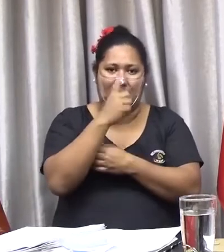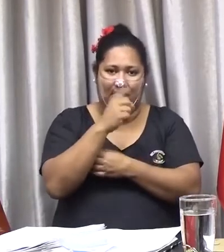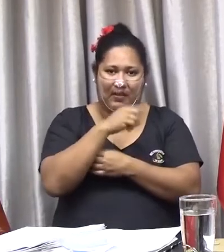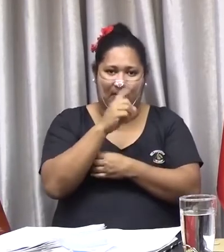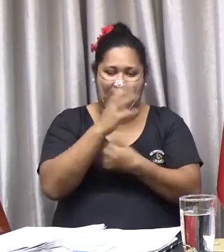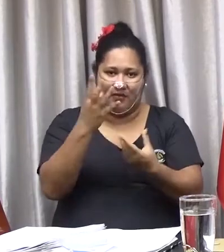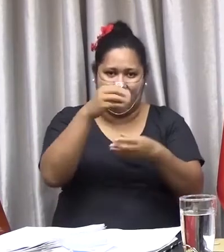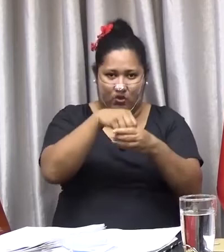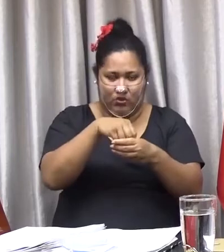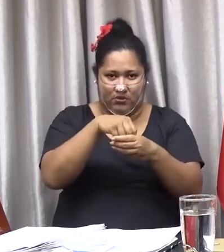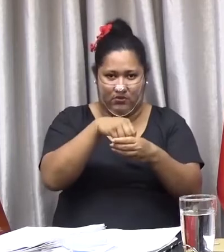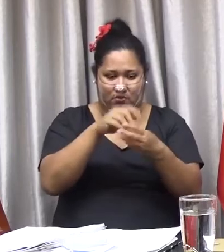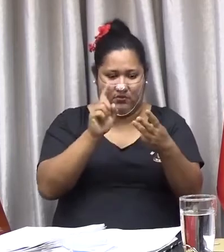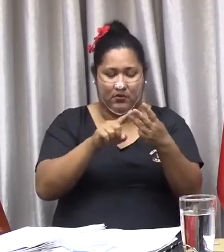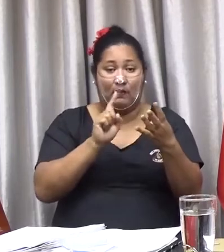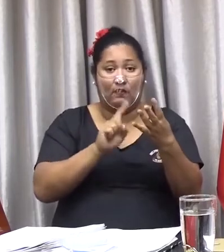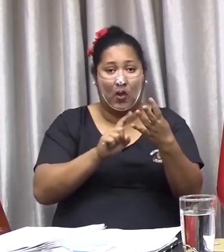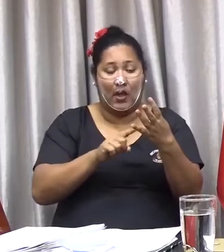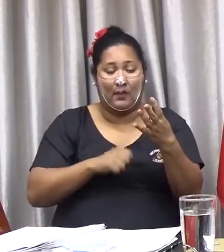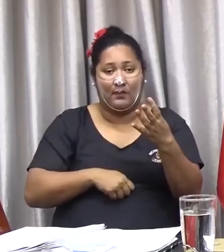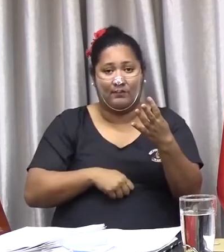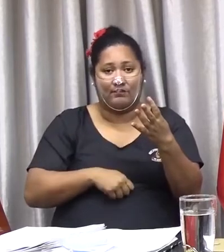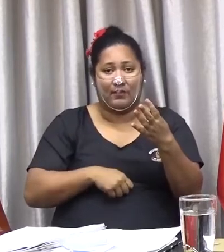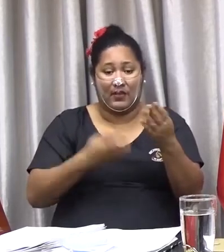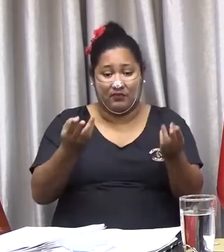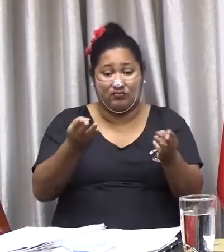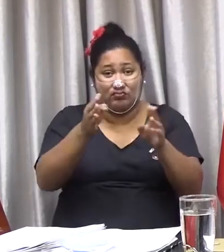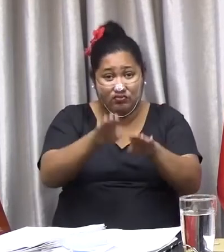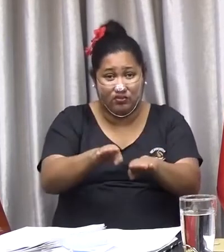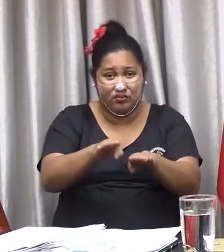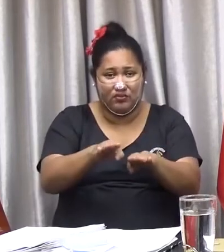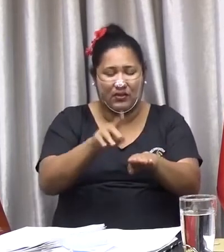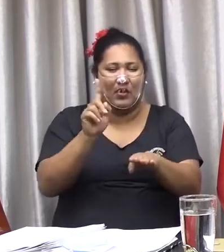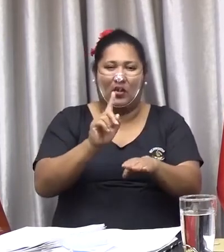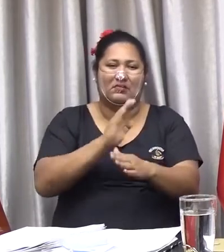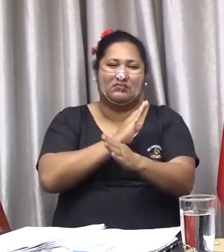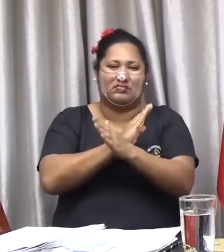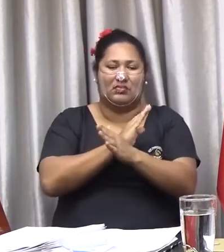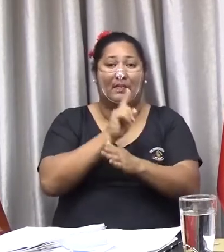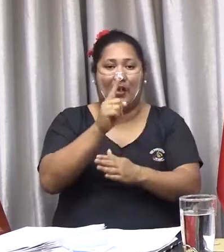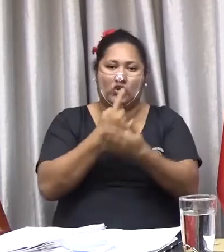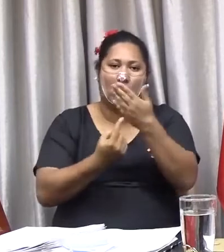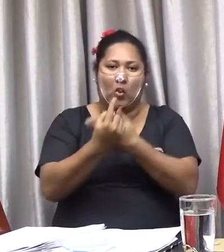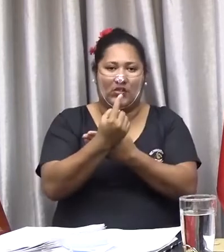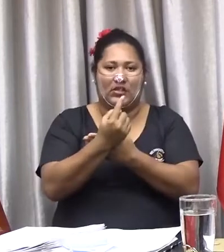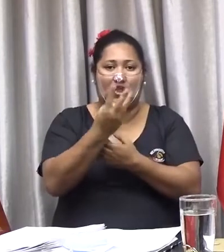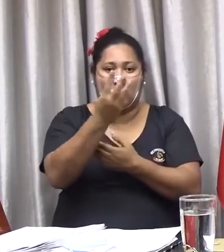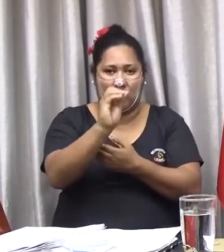people. 4, funerals restricted also to 30 people.